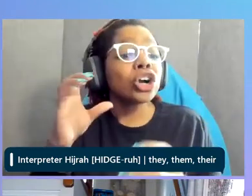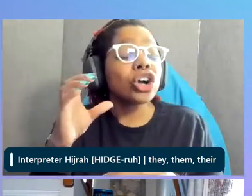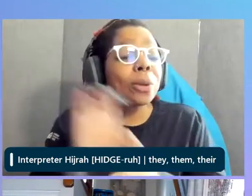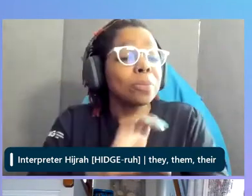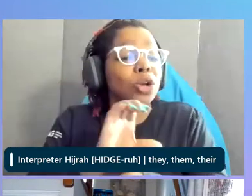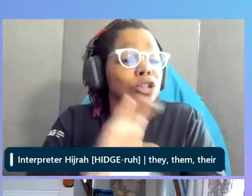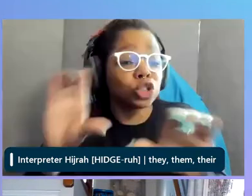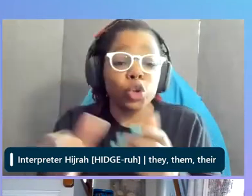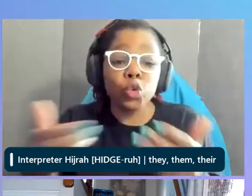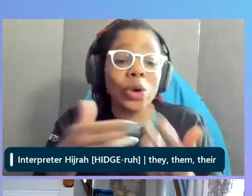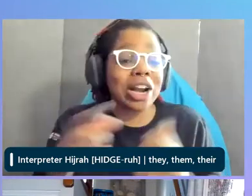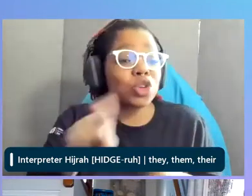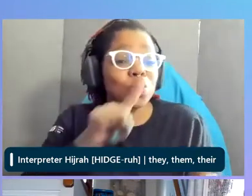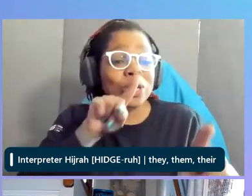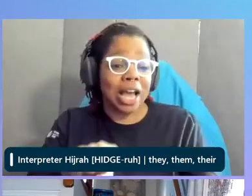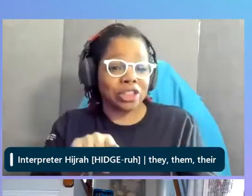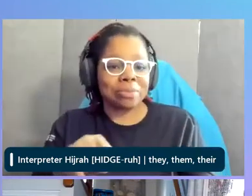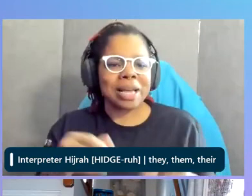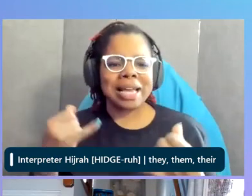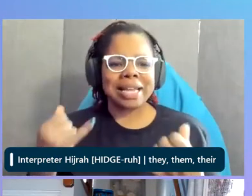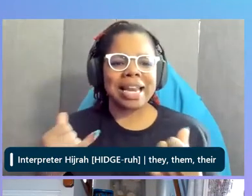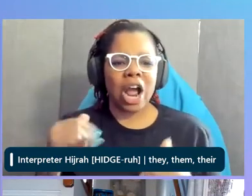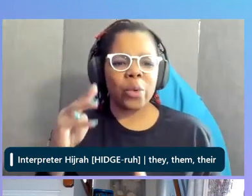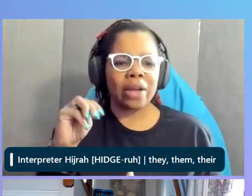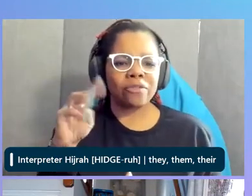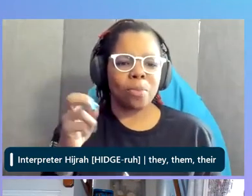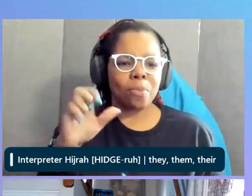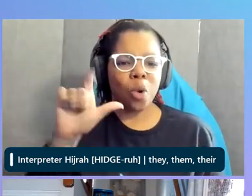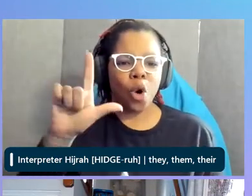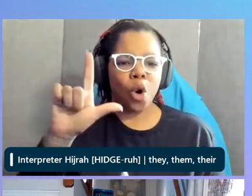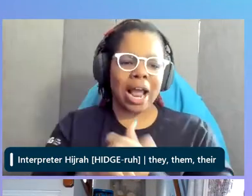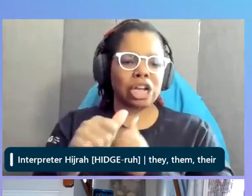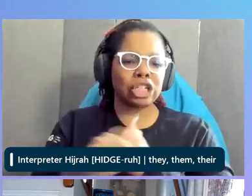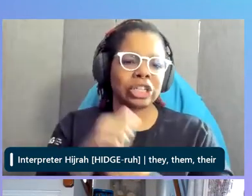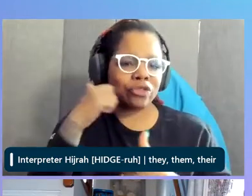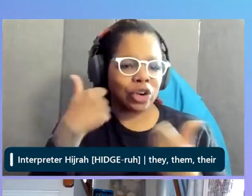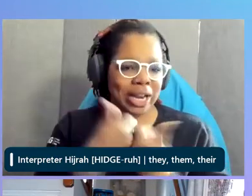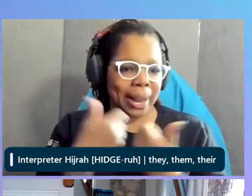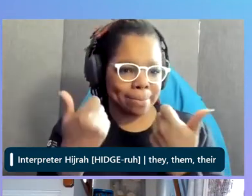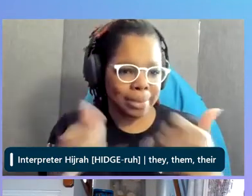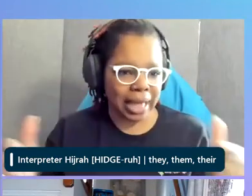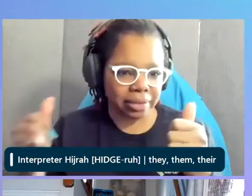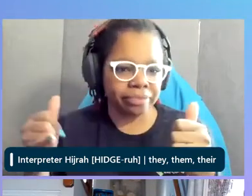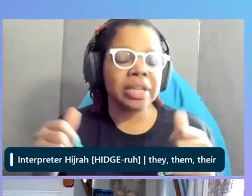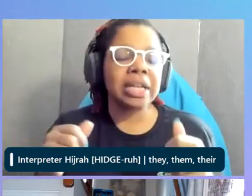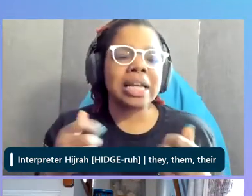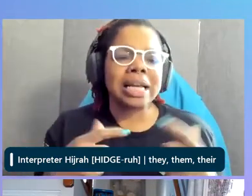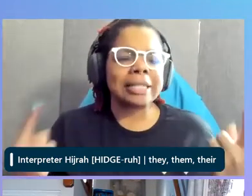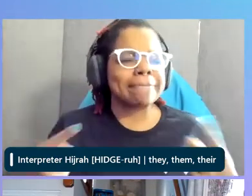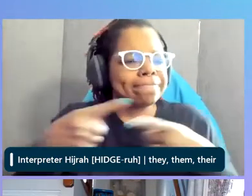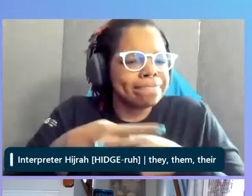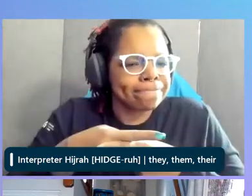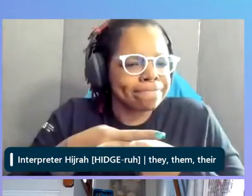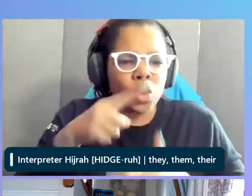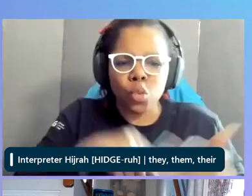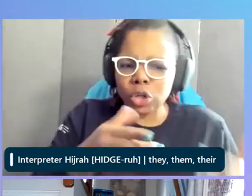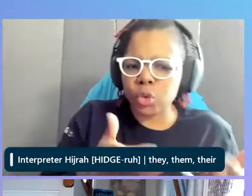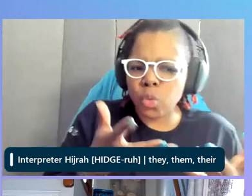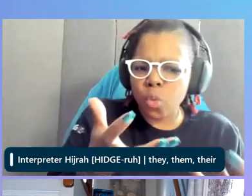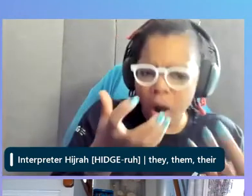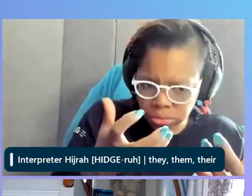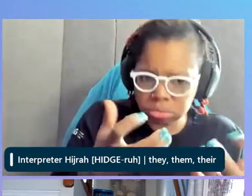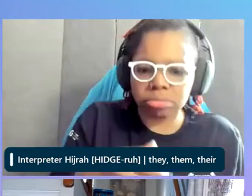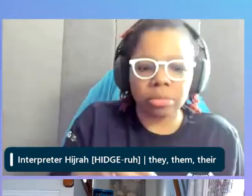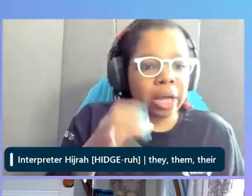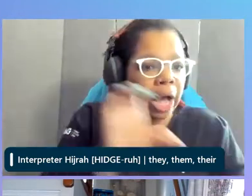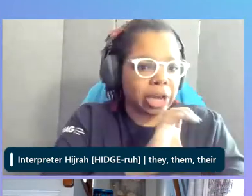This brings us to the moral hazard of gameplay. The moral hazard of gameplay is a mismatch between what you want, right? A